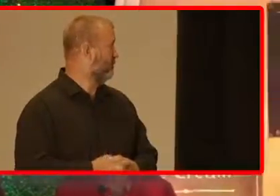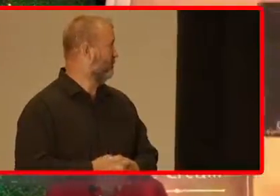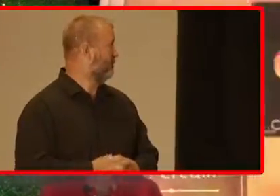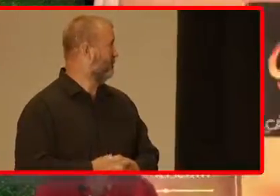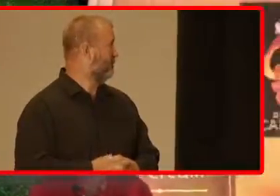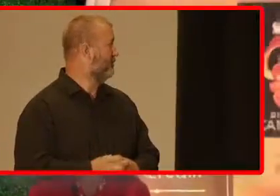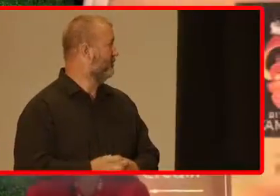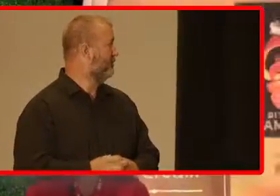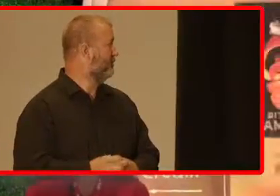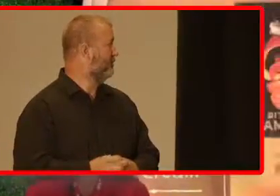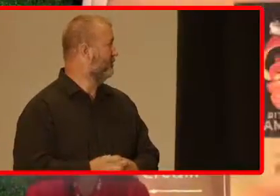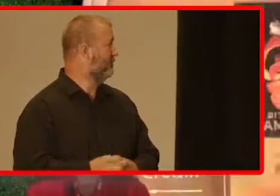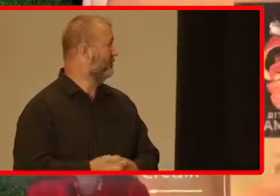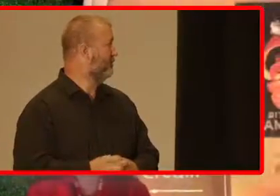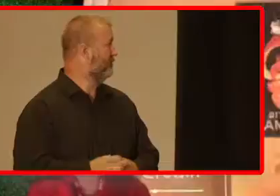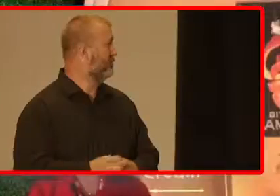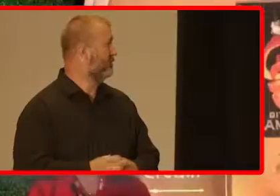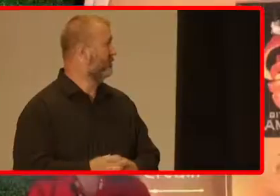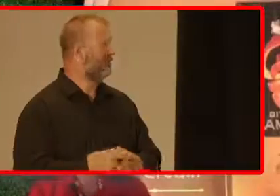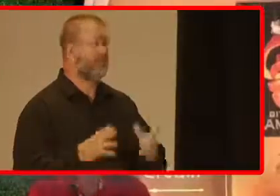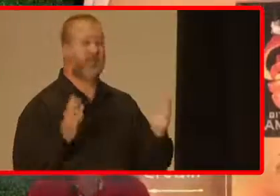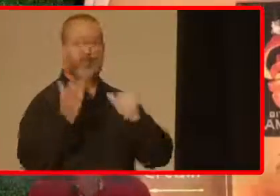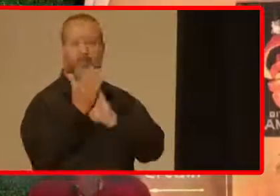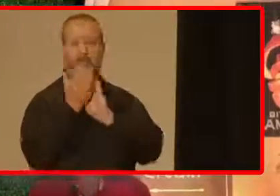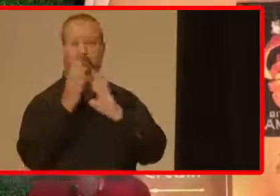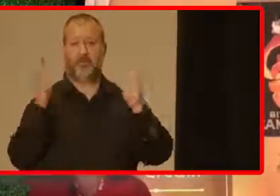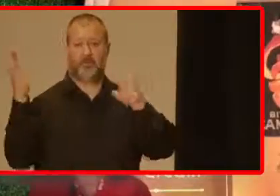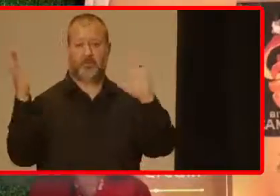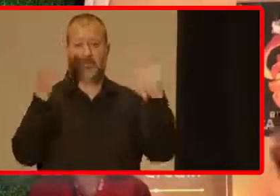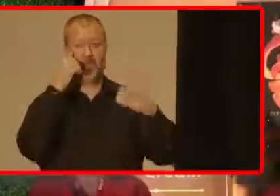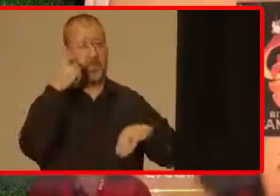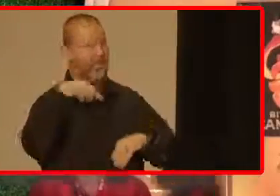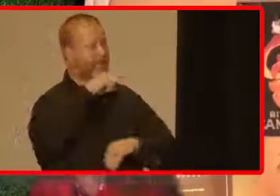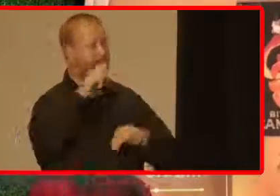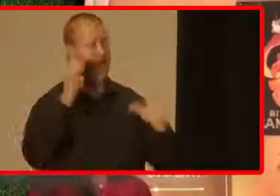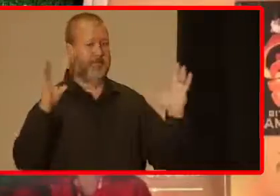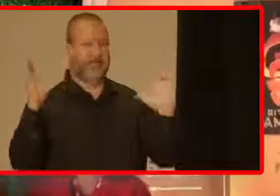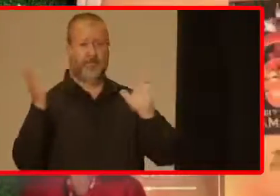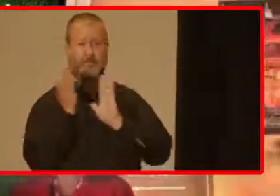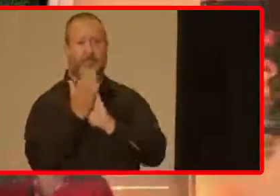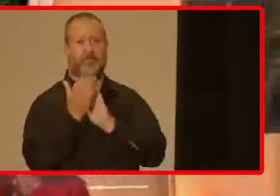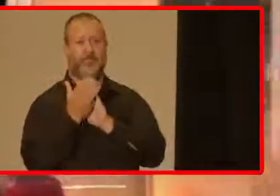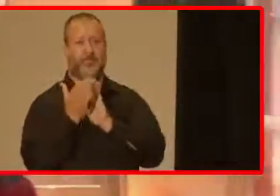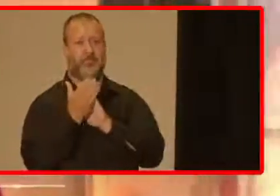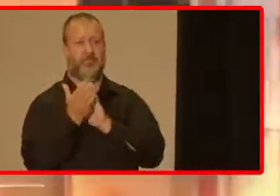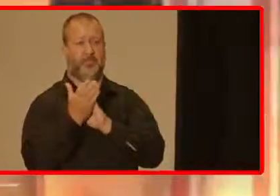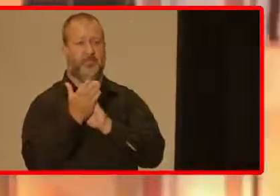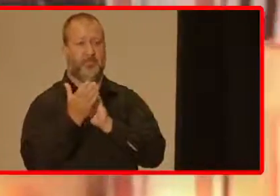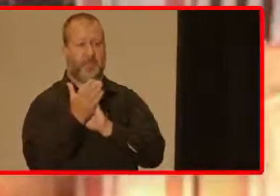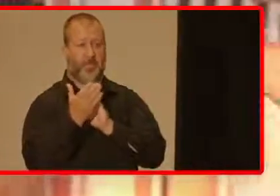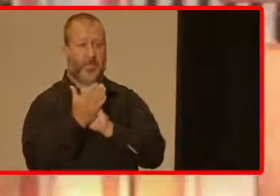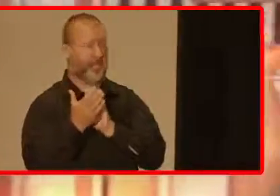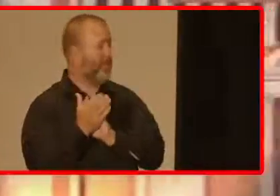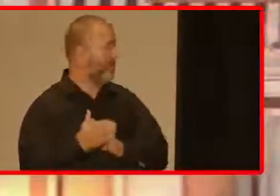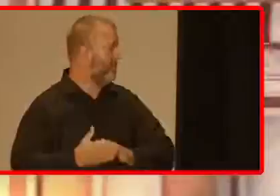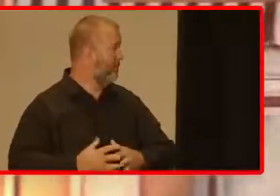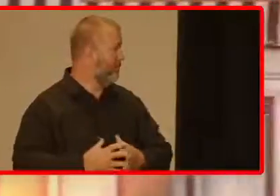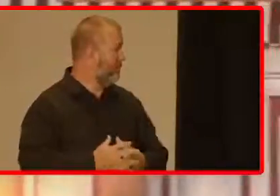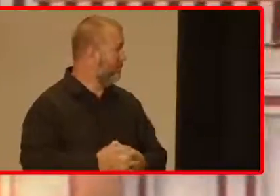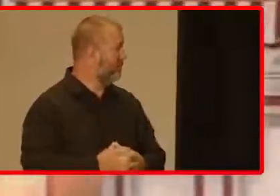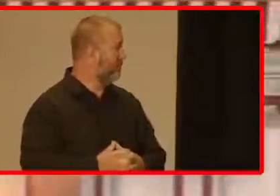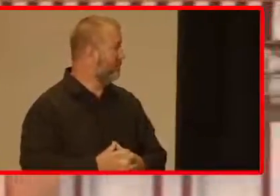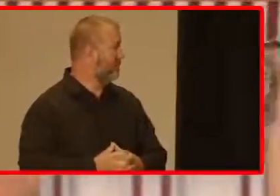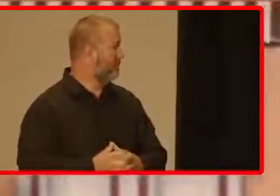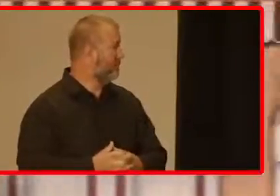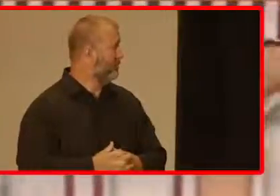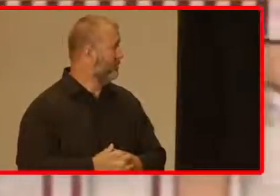Okay. Well, how about a round of applause for all of them? How about a round of applause for everybody up here? Why don't we do this? Why don't we just take a couple